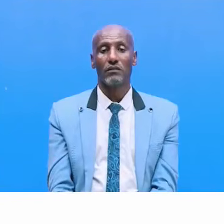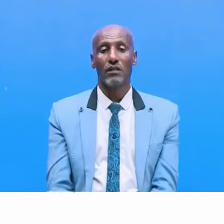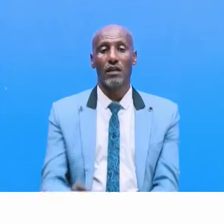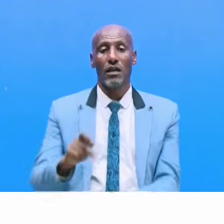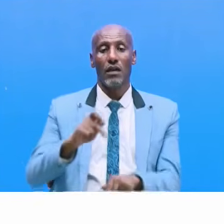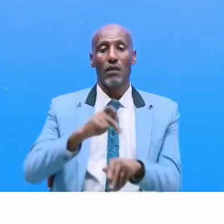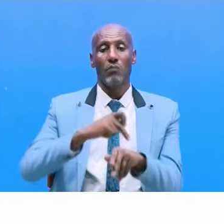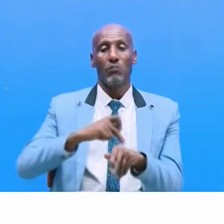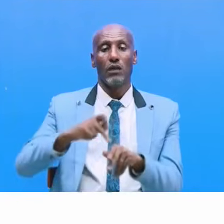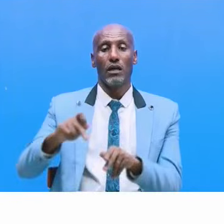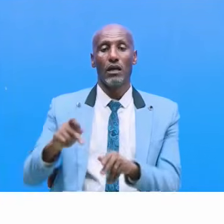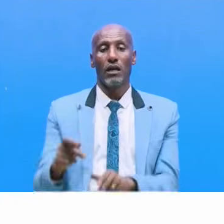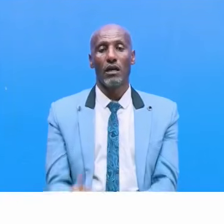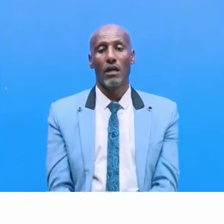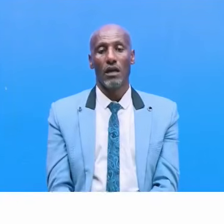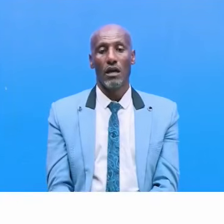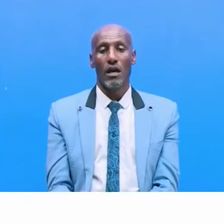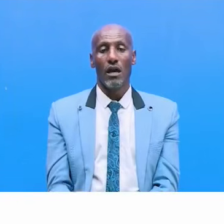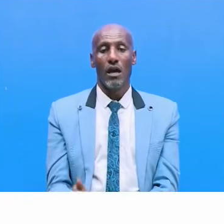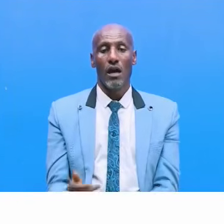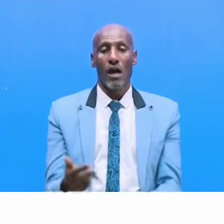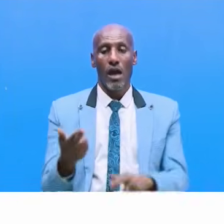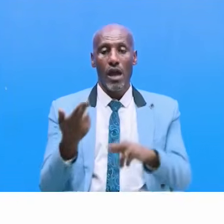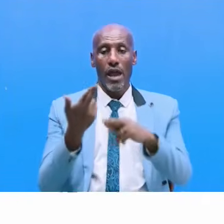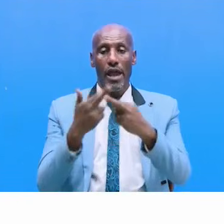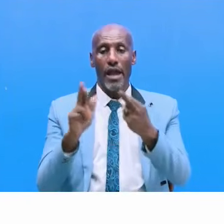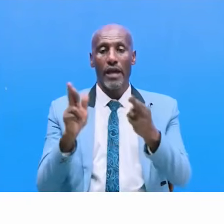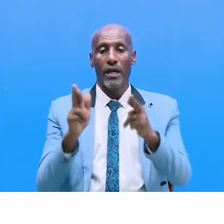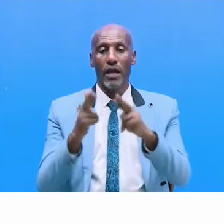blank egg